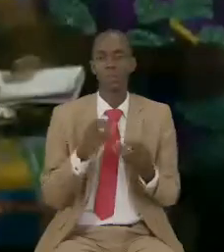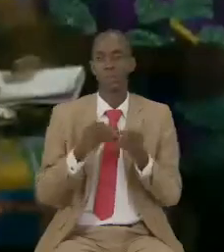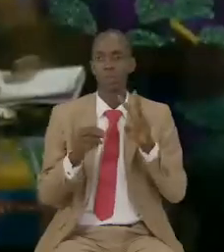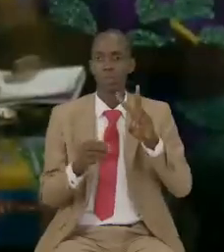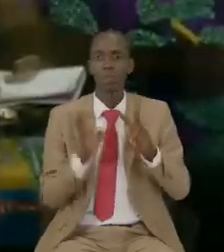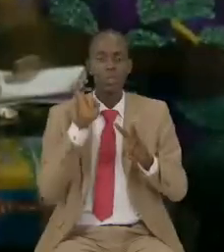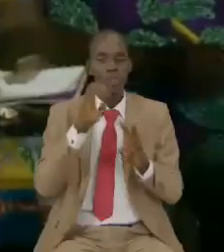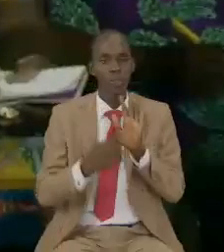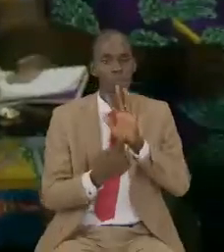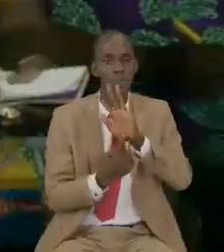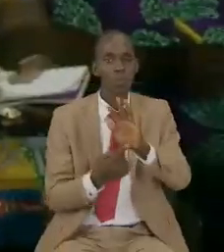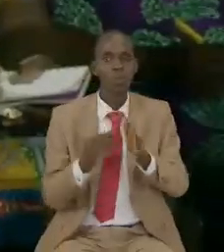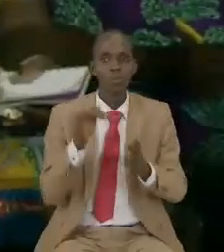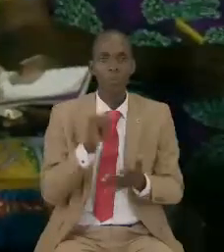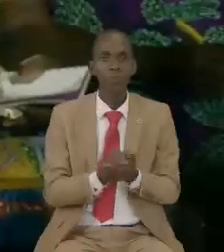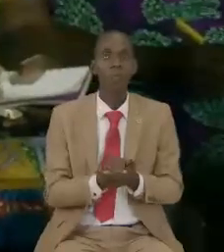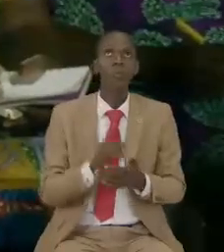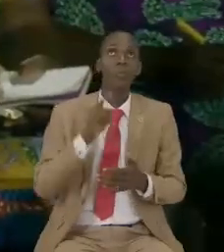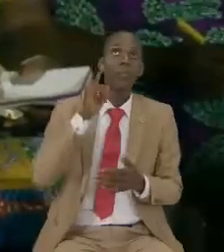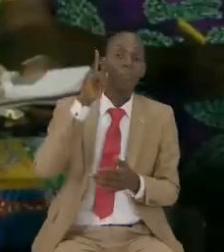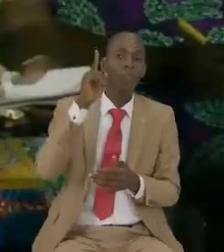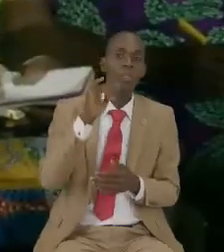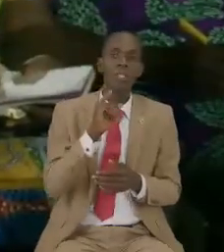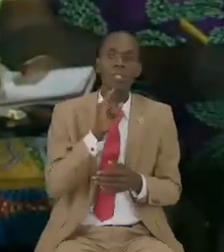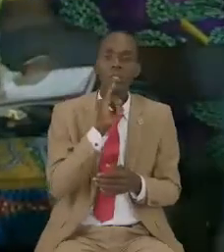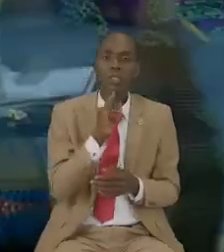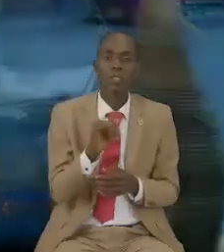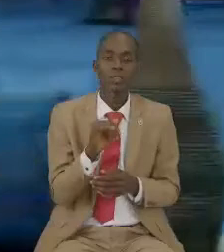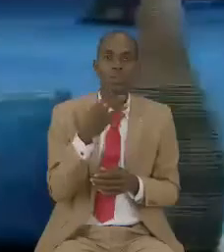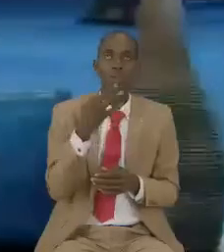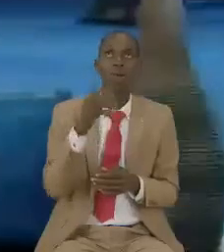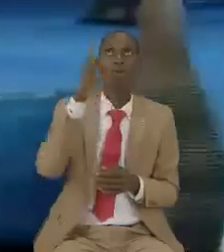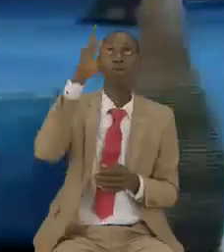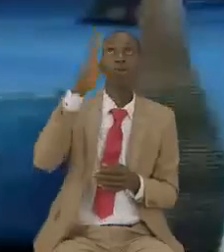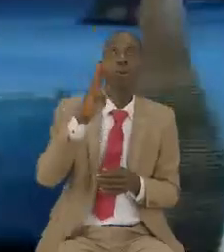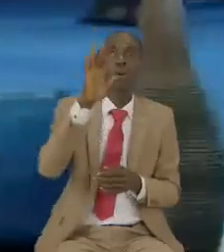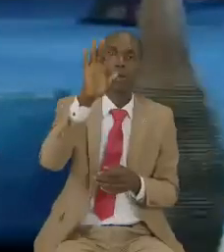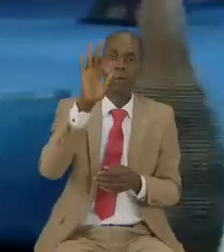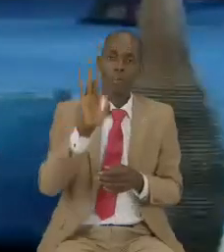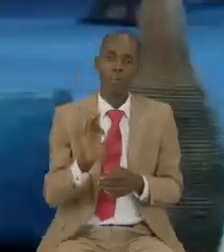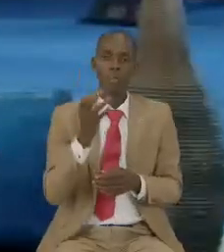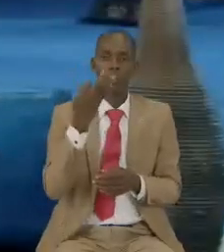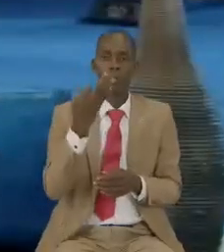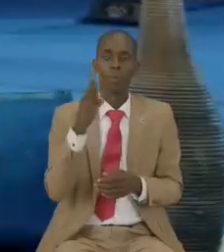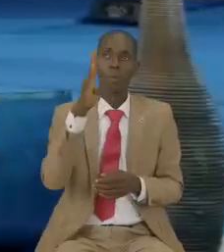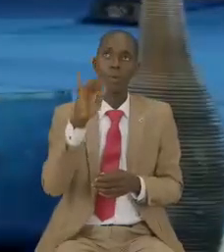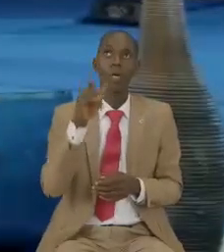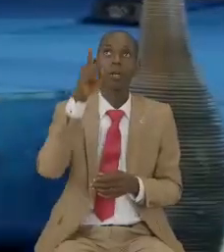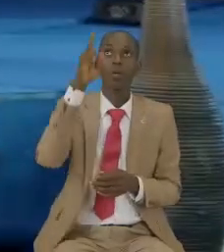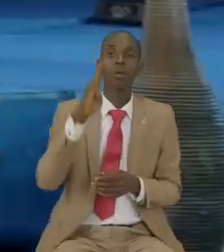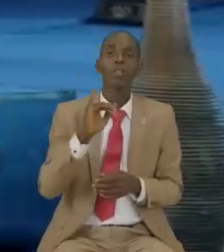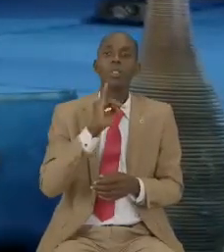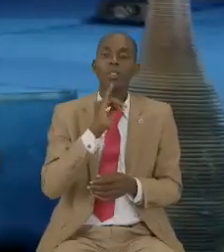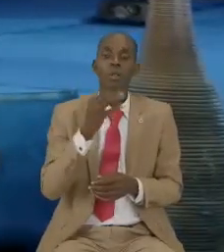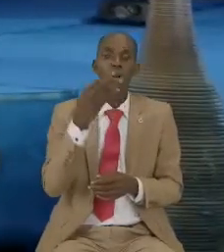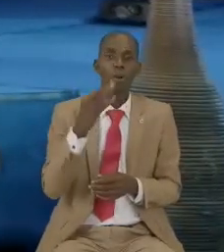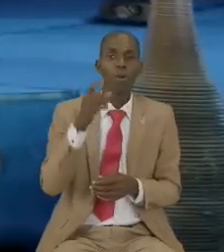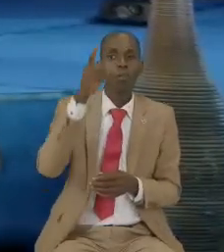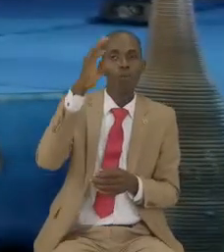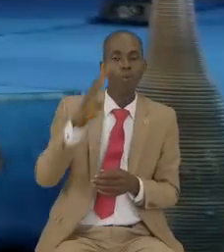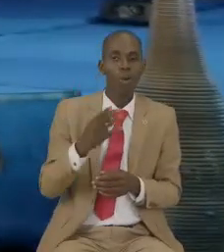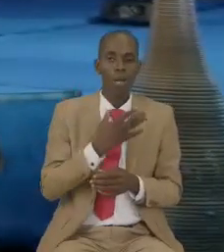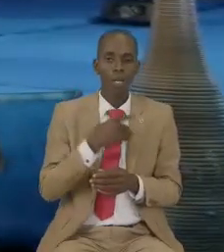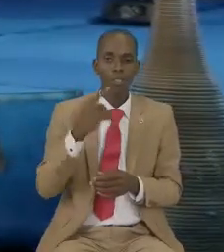shows that he is of God, appointed by God. He is of God and the only